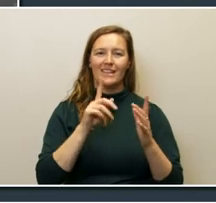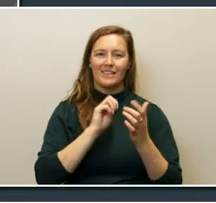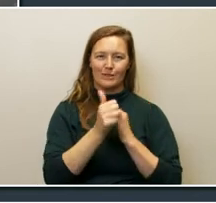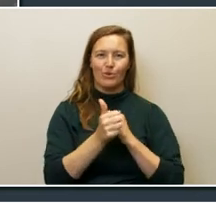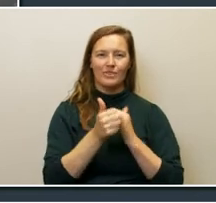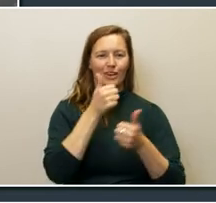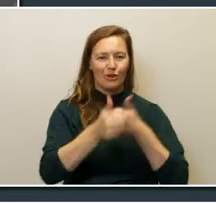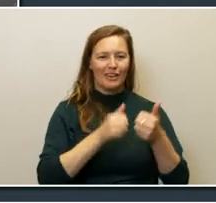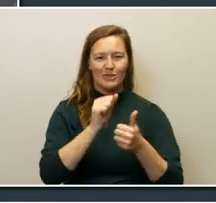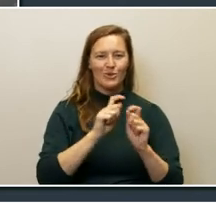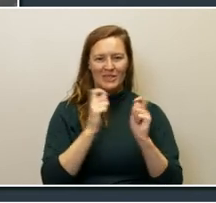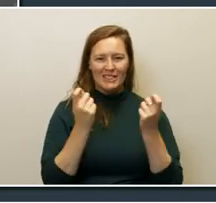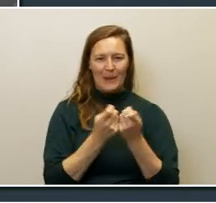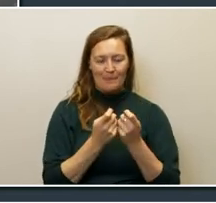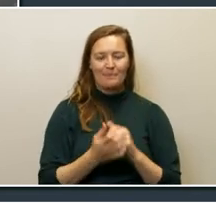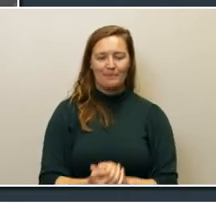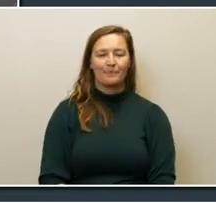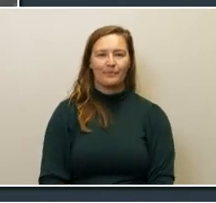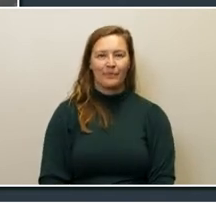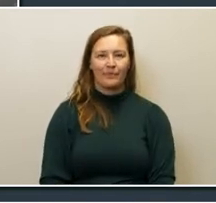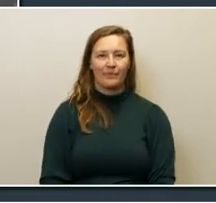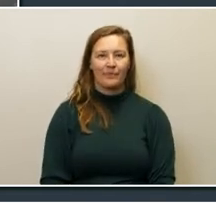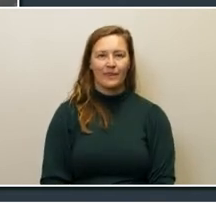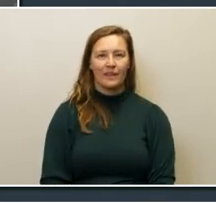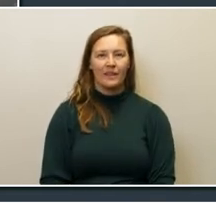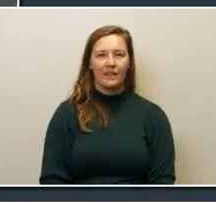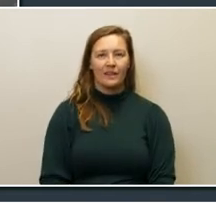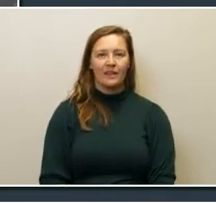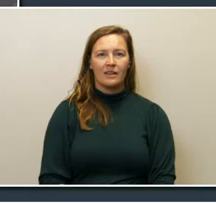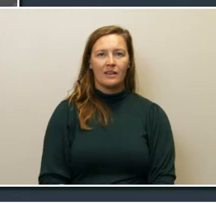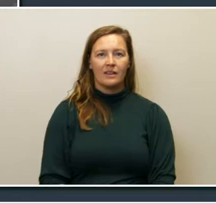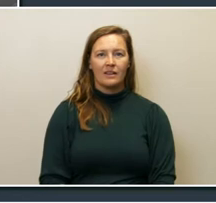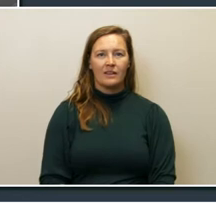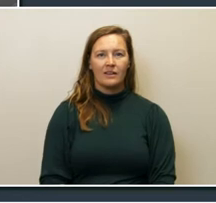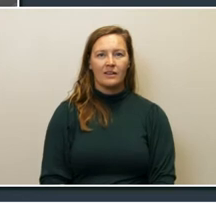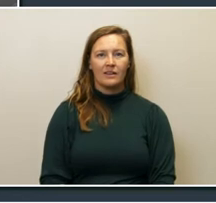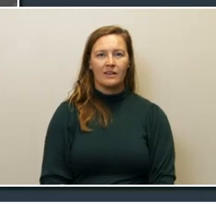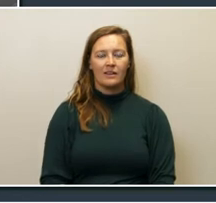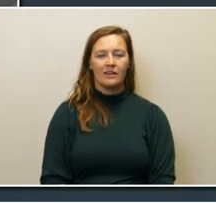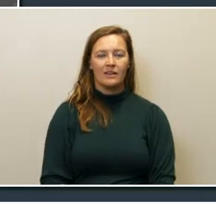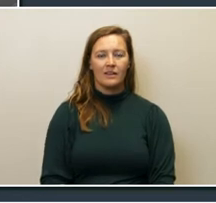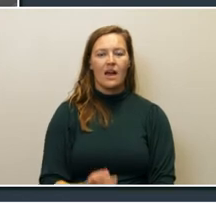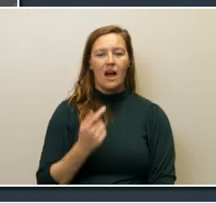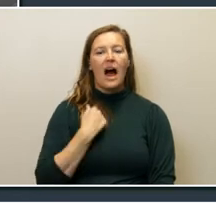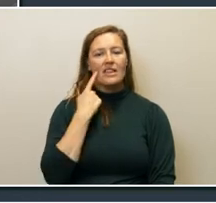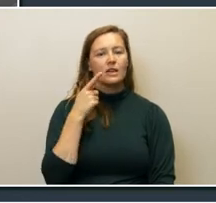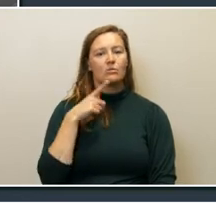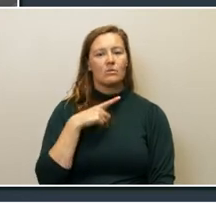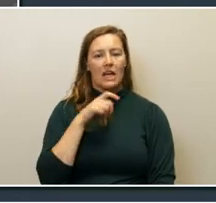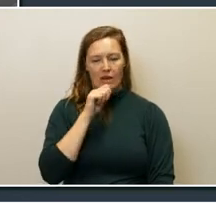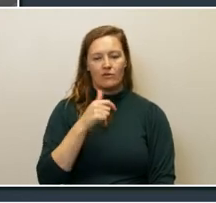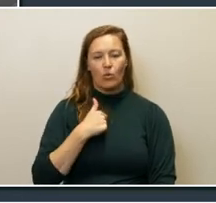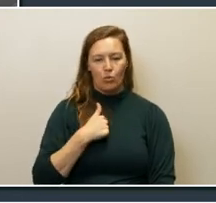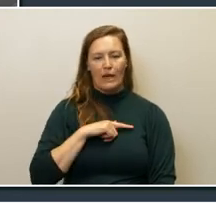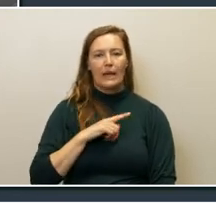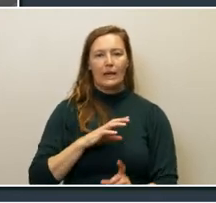there, and congratulations to your team that run that. Just flagging that I think you are a natural, affected and interested party if council